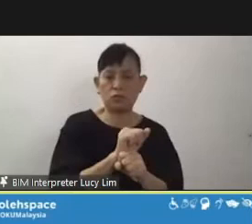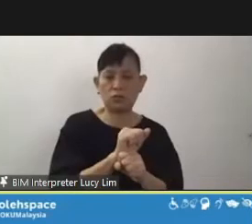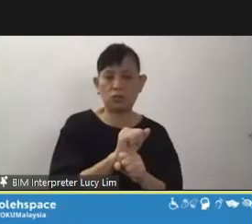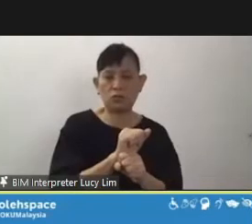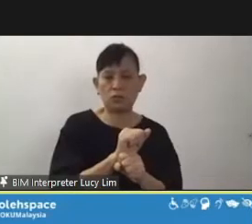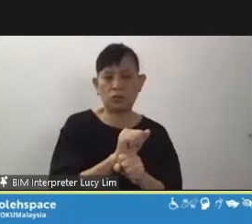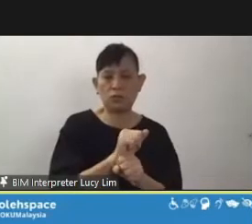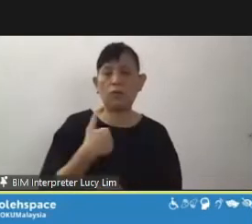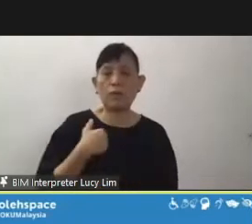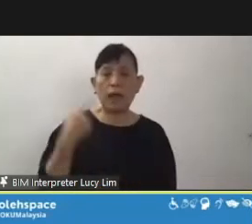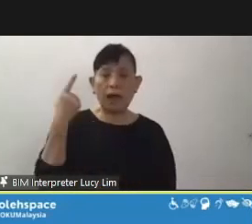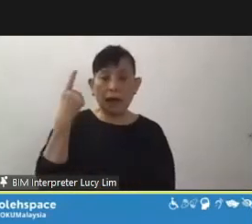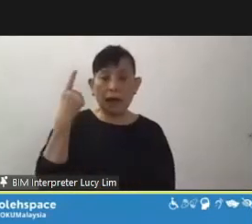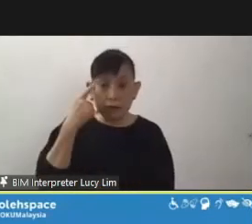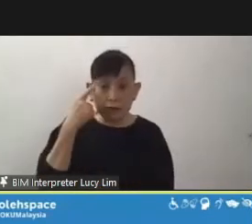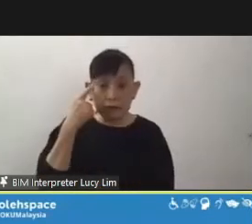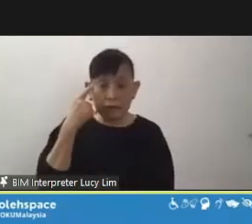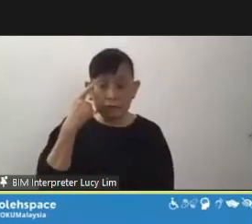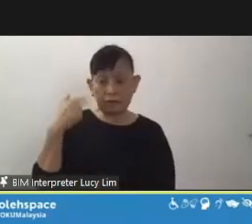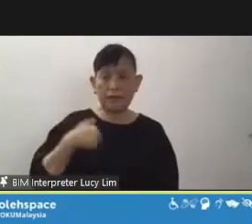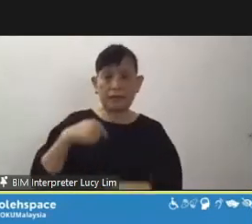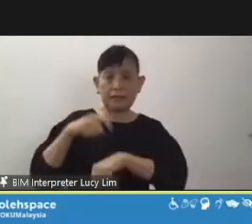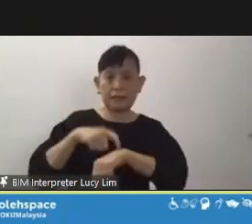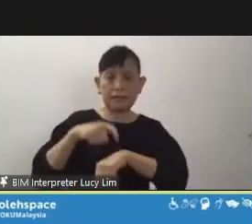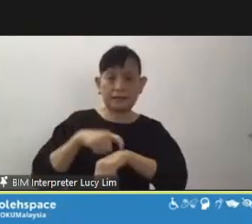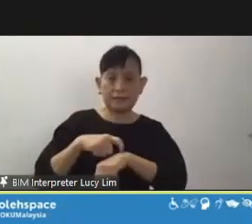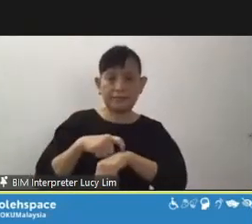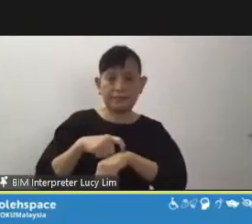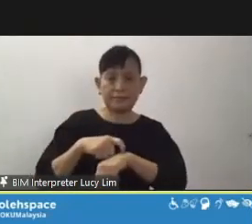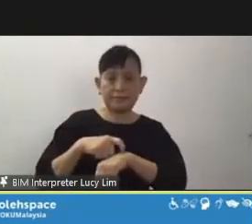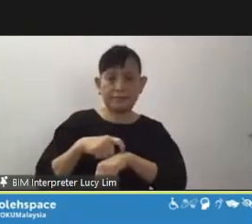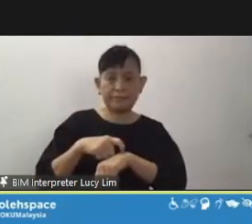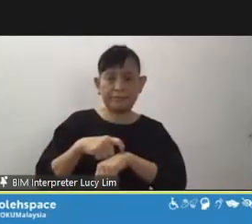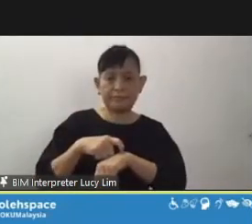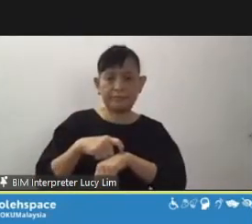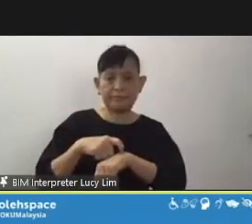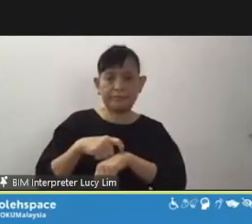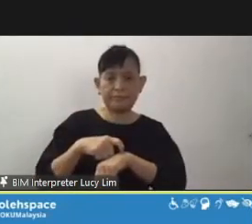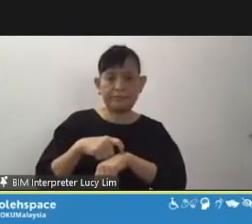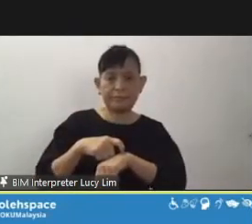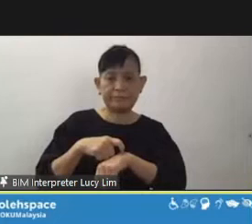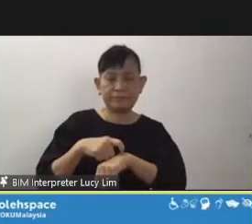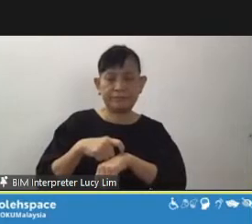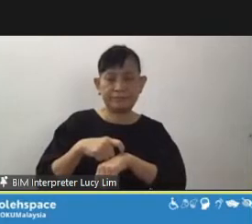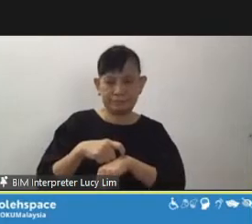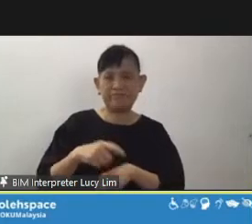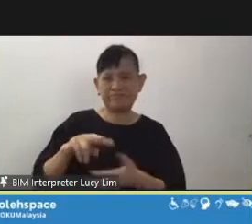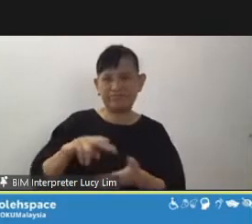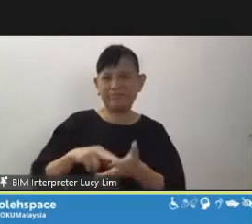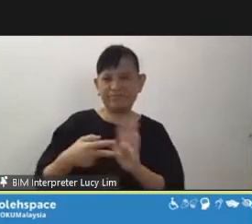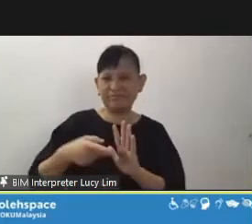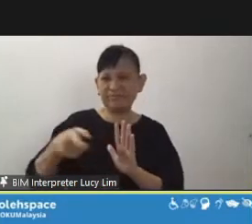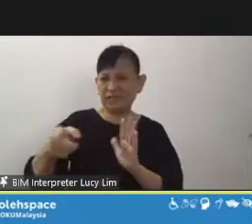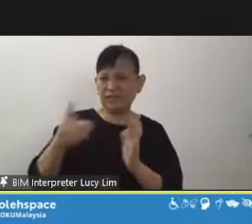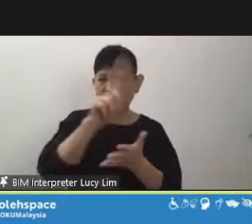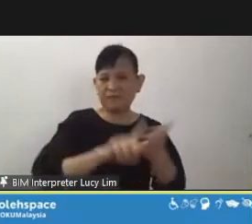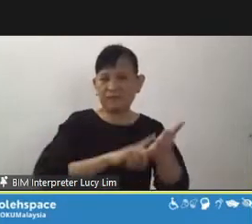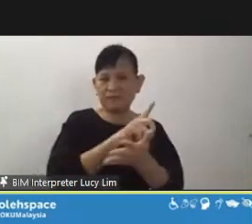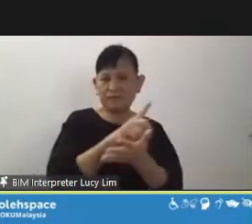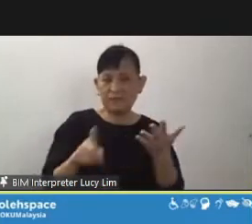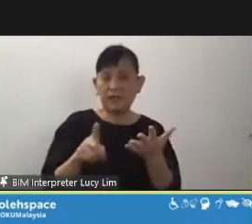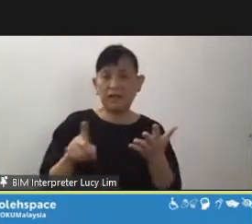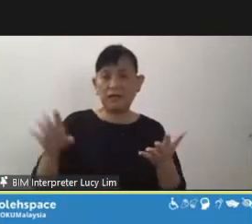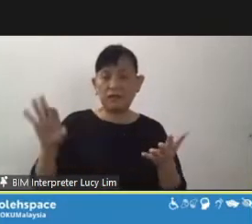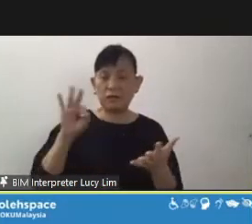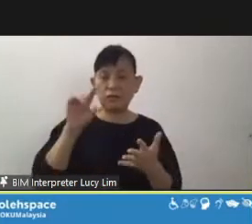My thought was at a particular time, okay, this is quite a discrimination, because you are putting